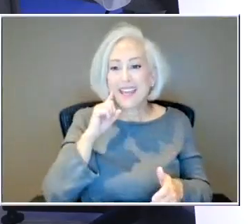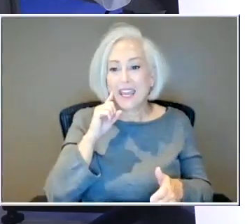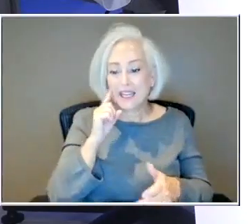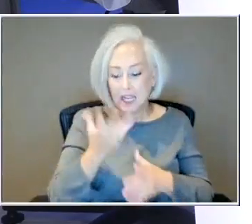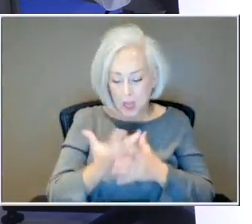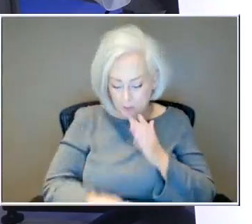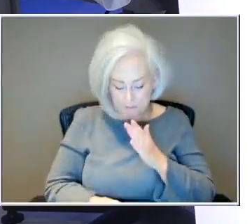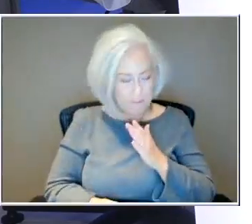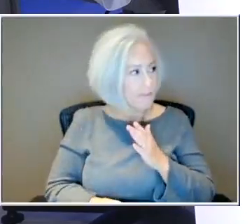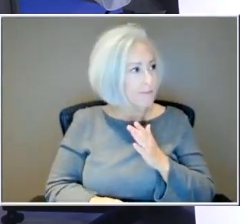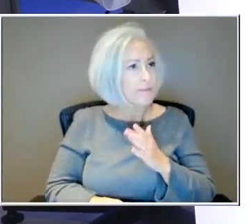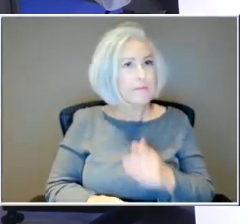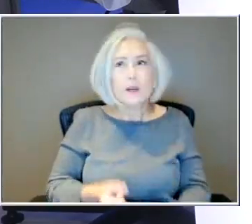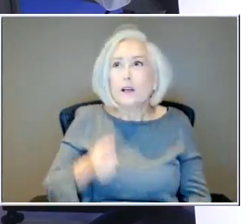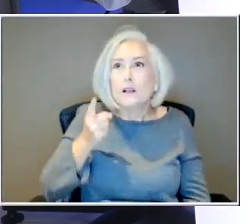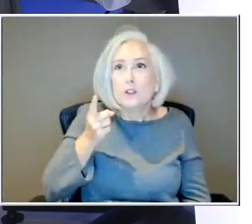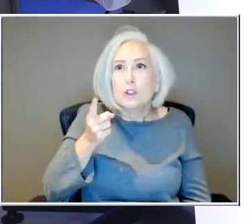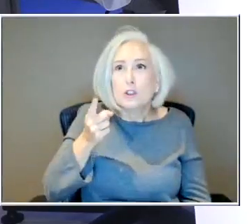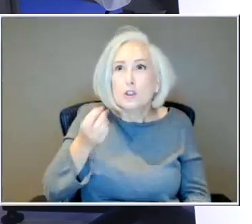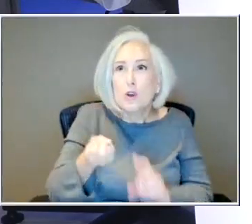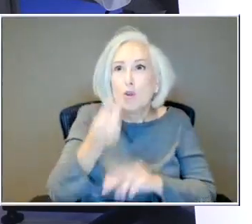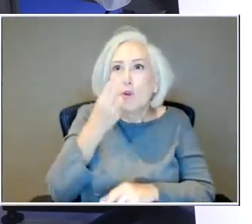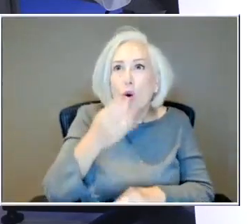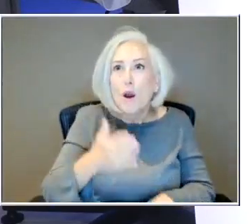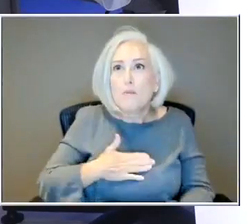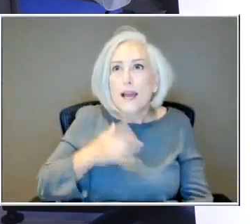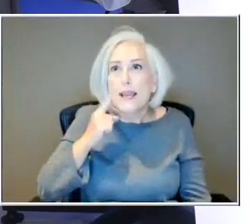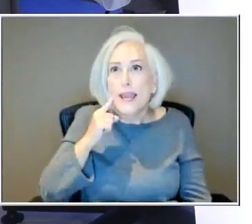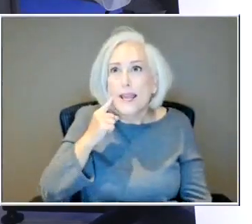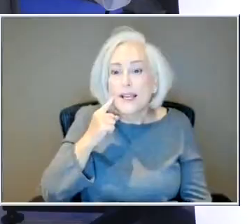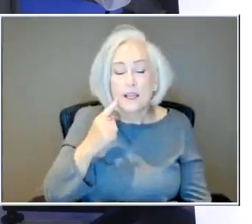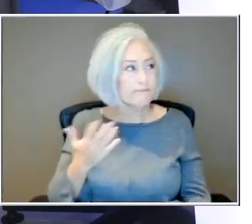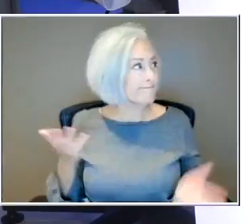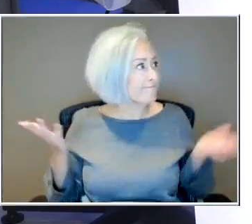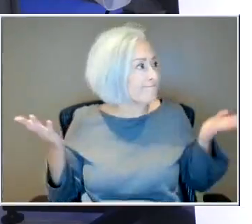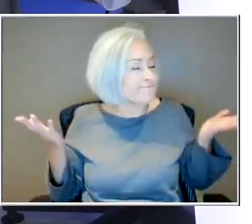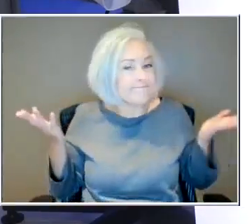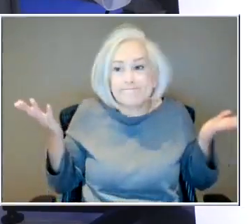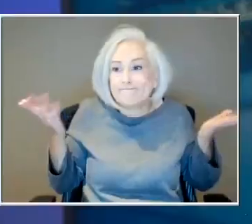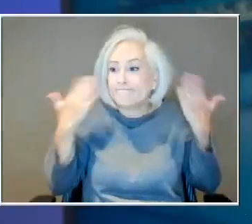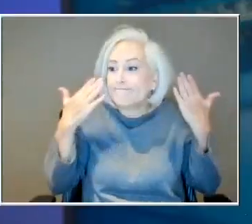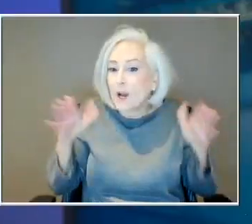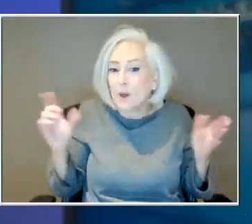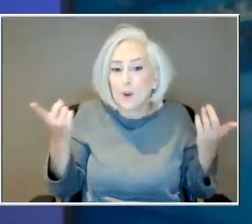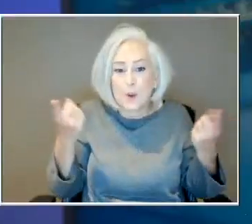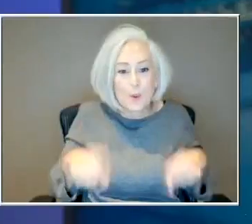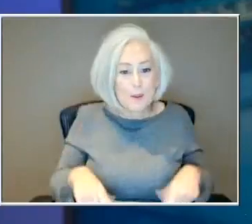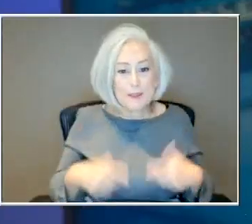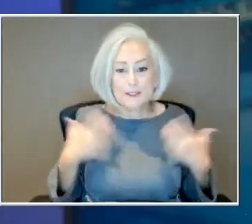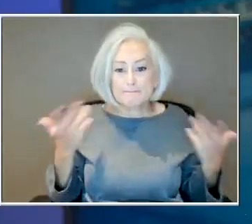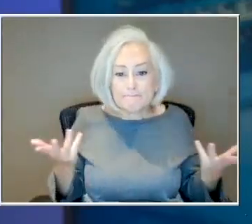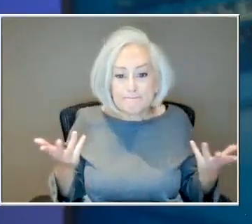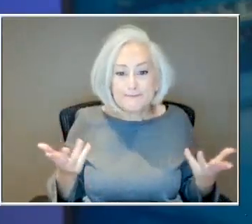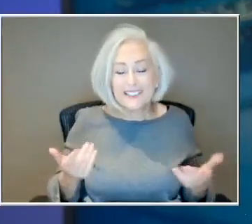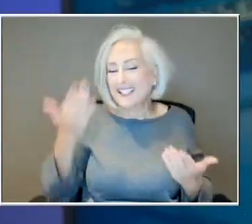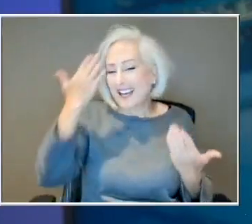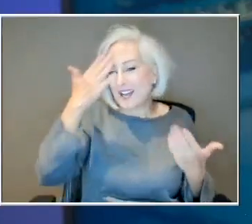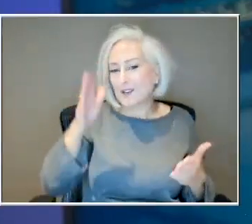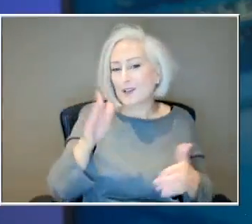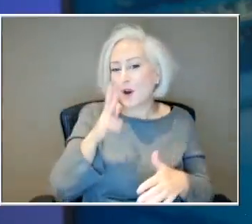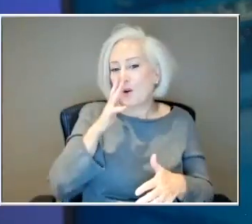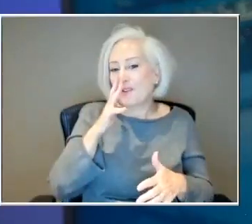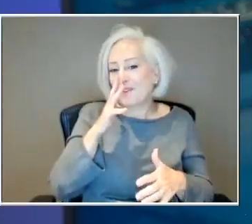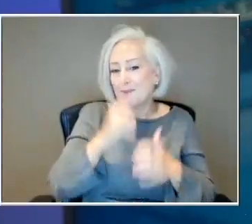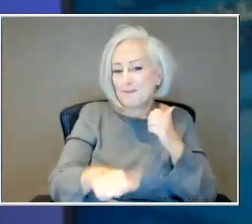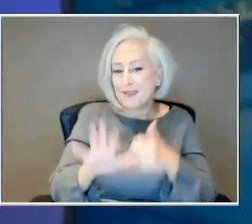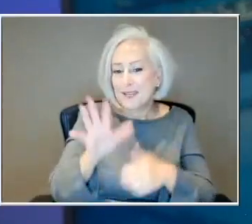like, did you throw our candy away? I'm like, I did not. I don't know. I don't know if it's mean mom or you're making good decisions on